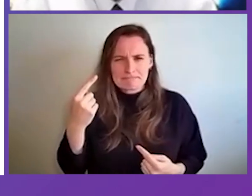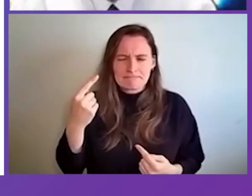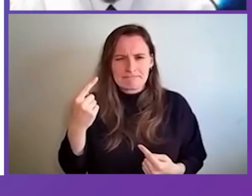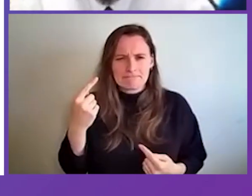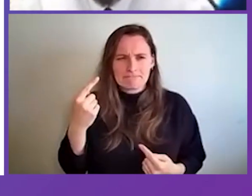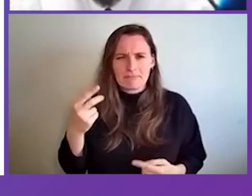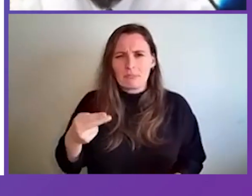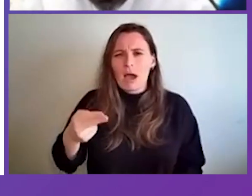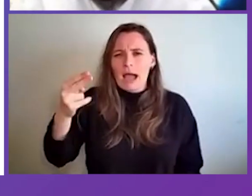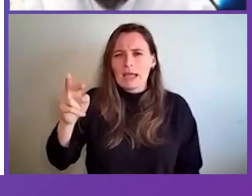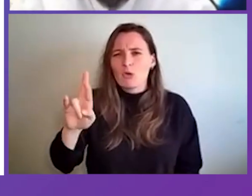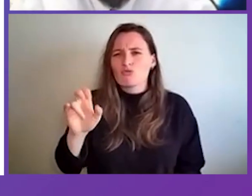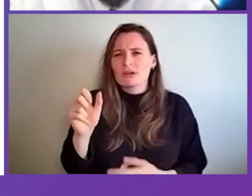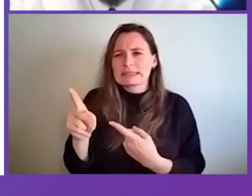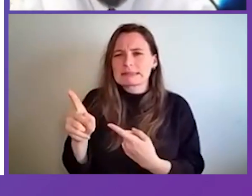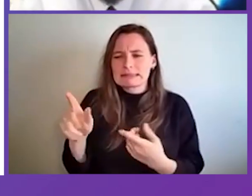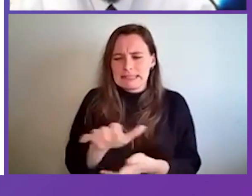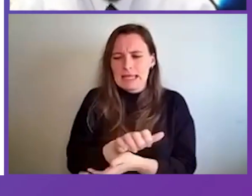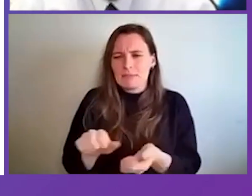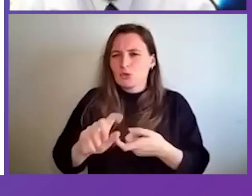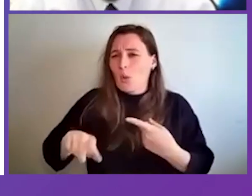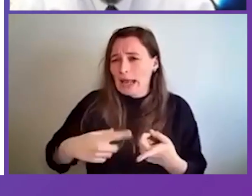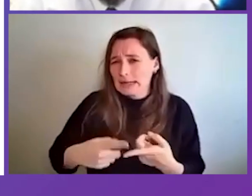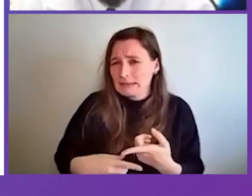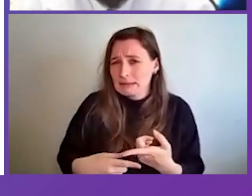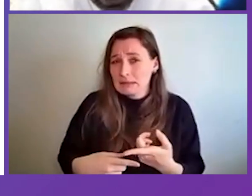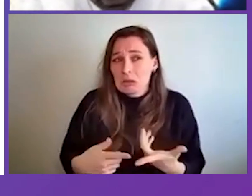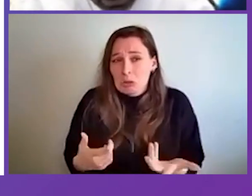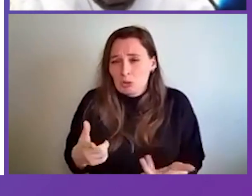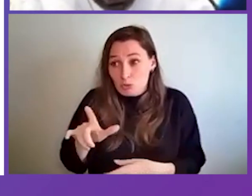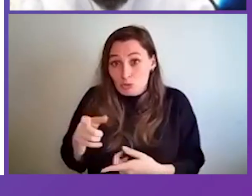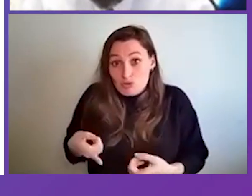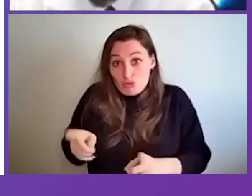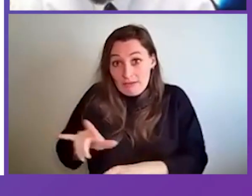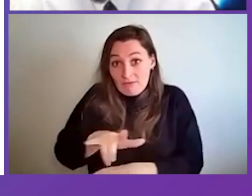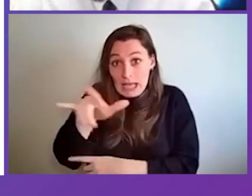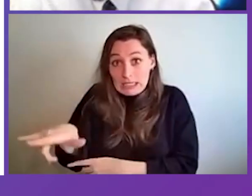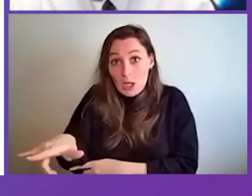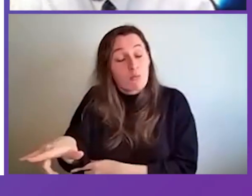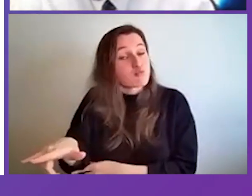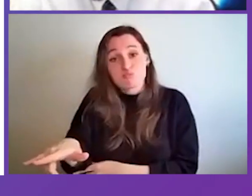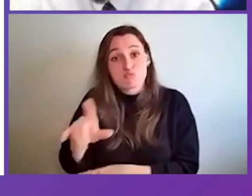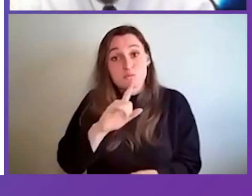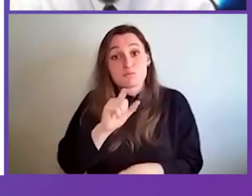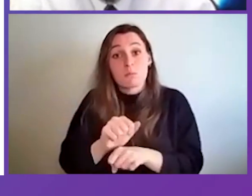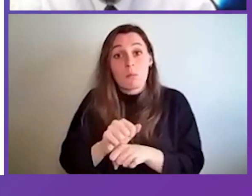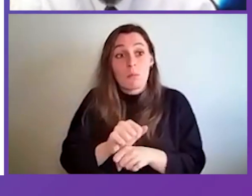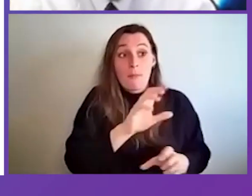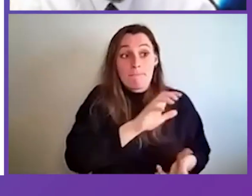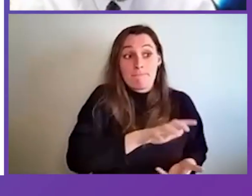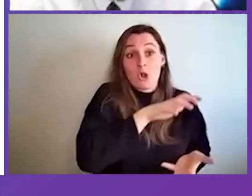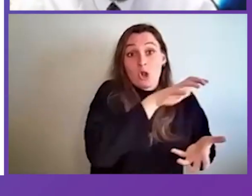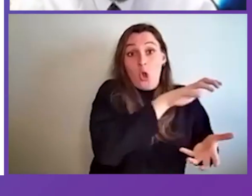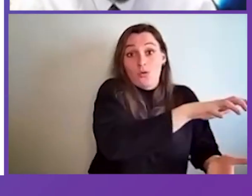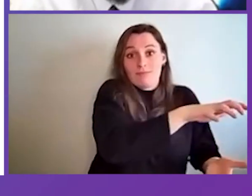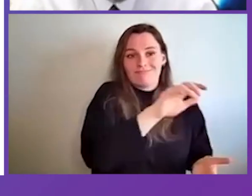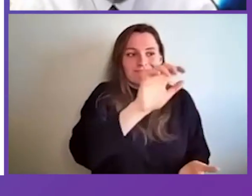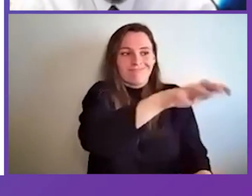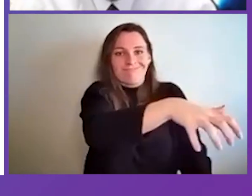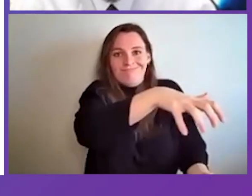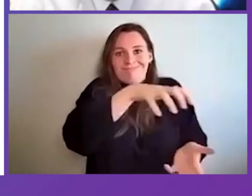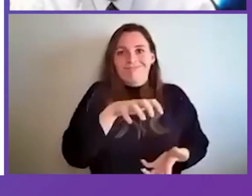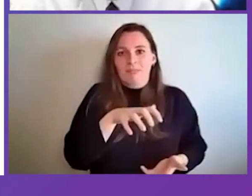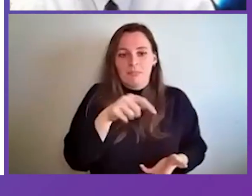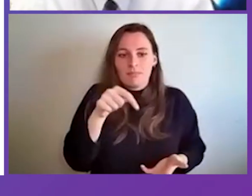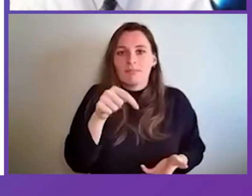the high risk to damage is actually during the loading and unloading. And what we will be able to see from